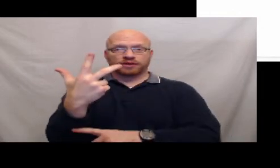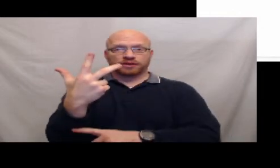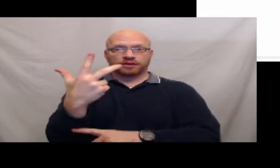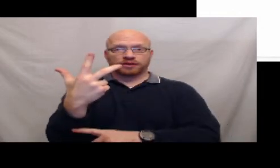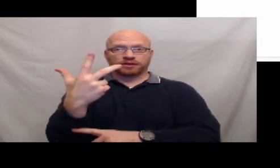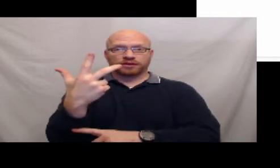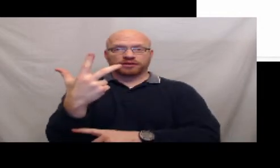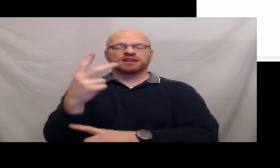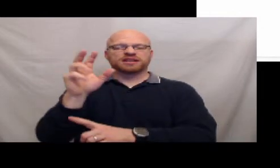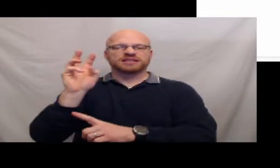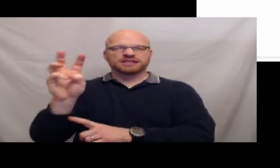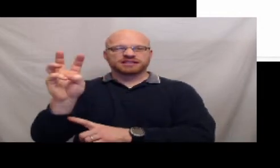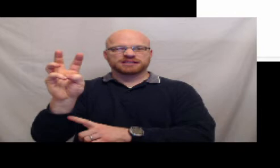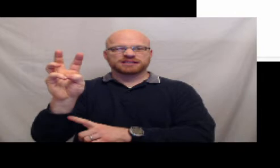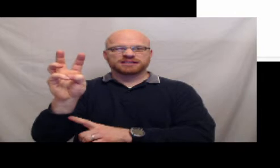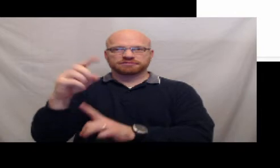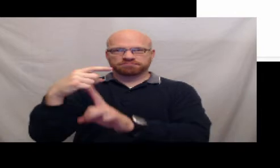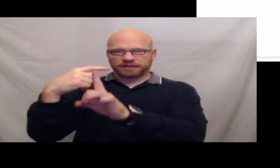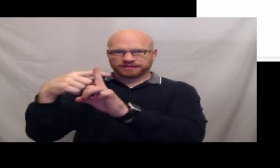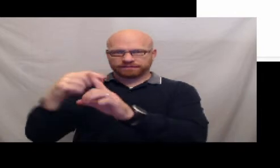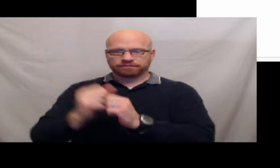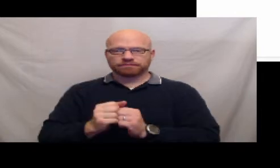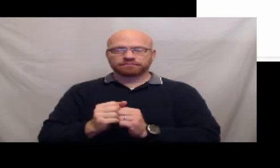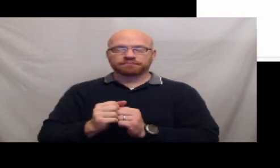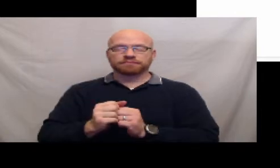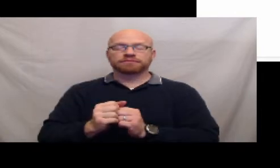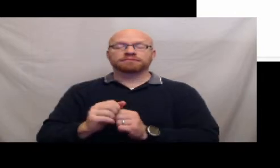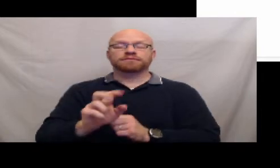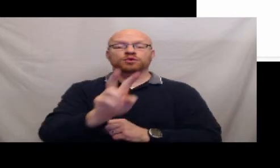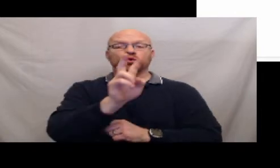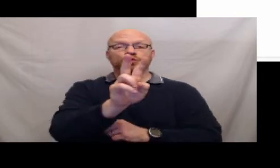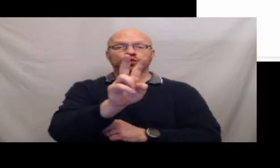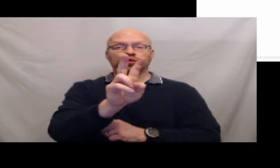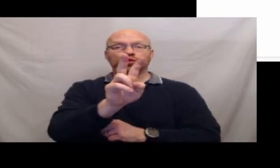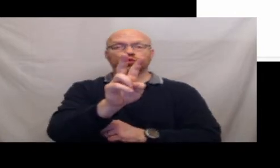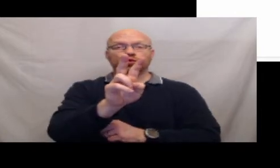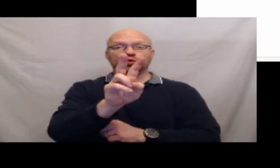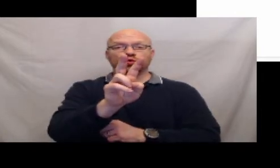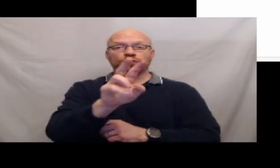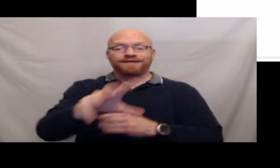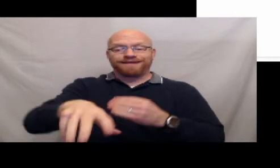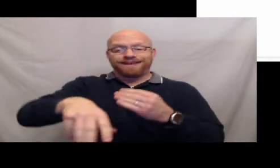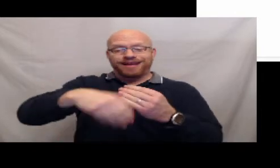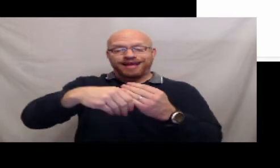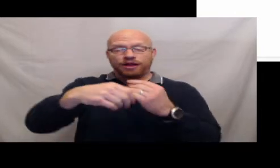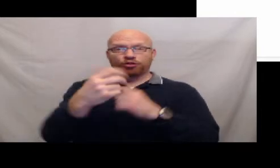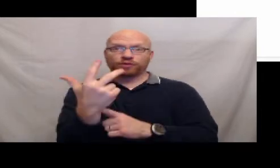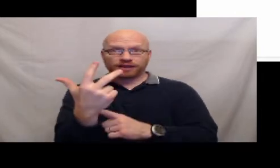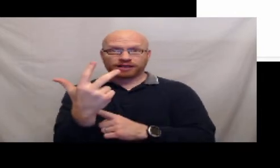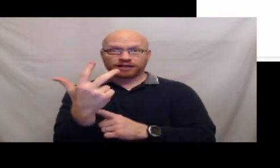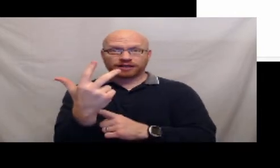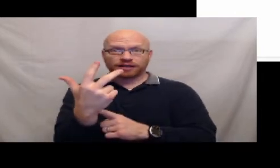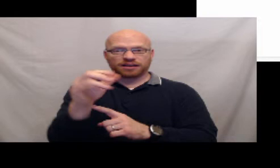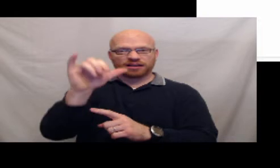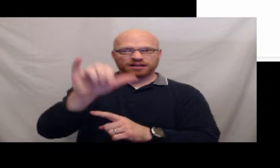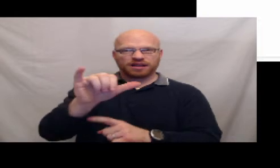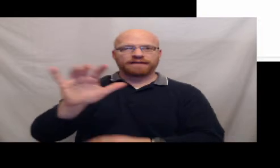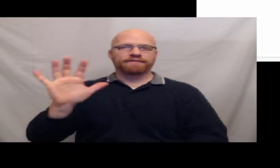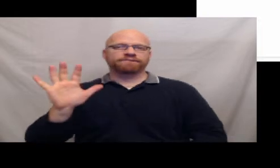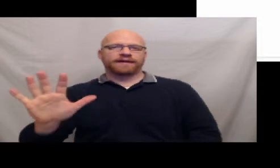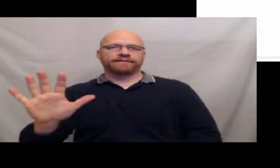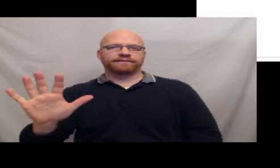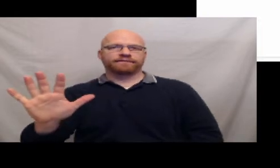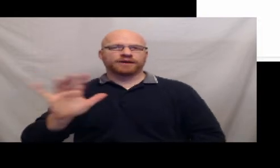3, positive and positive, is positive 6. And then 2 plus 3 is